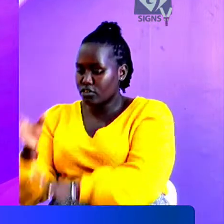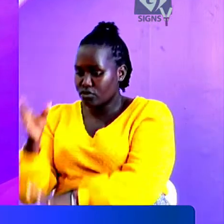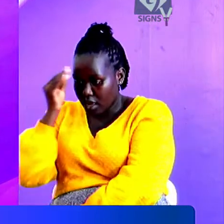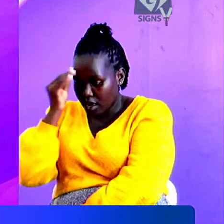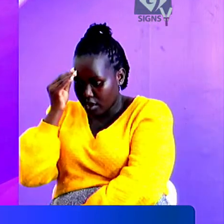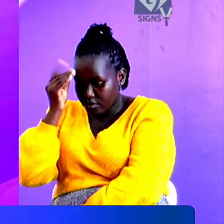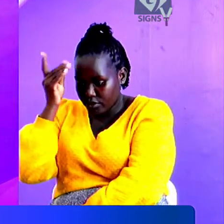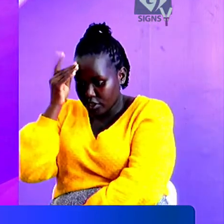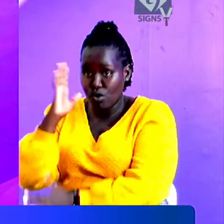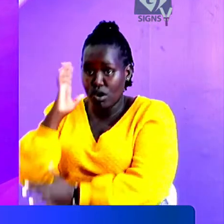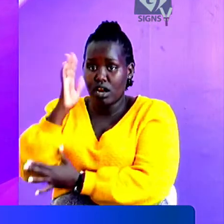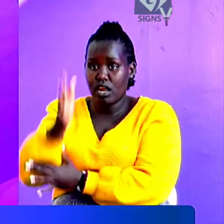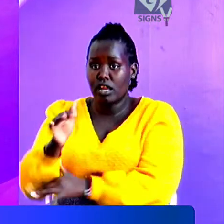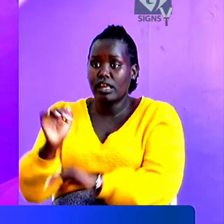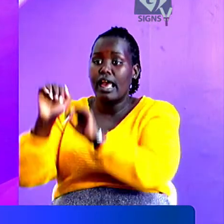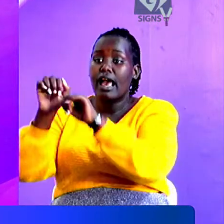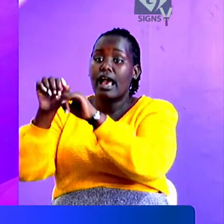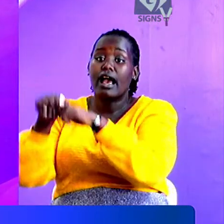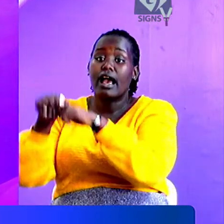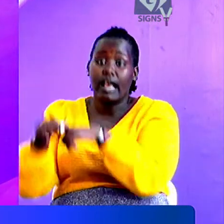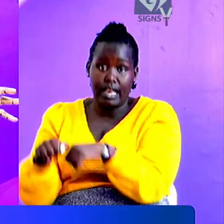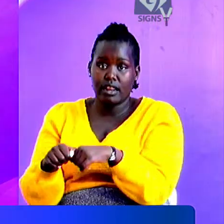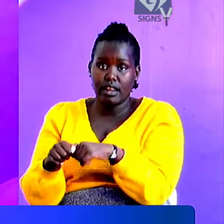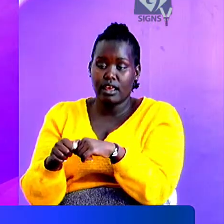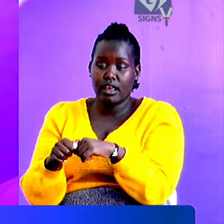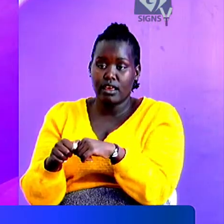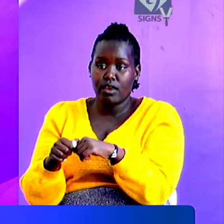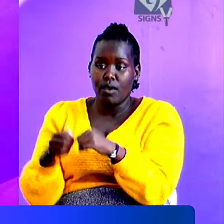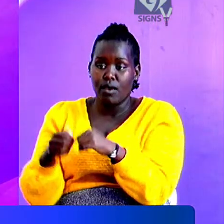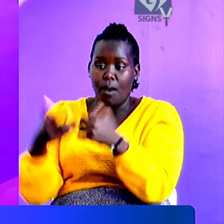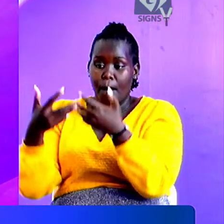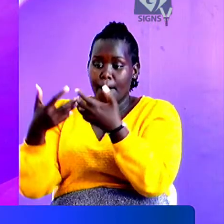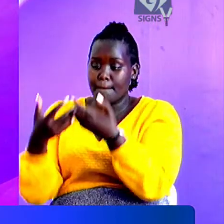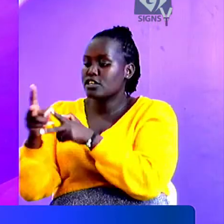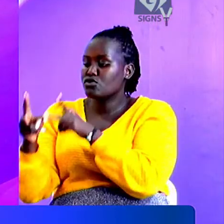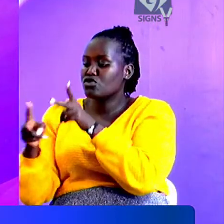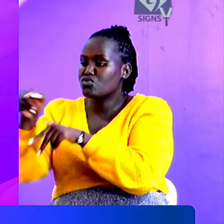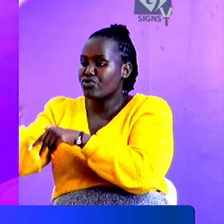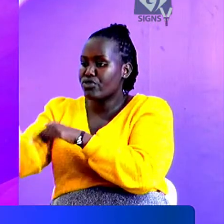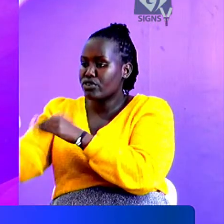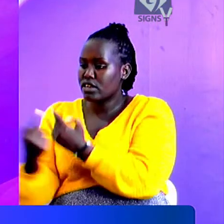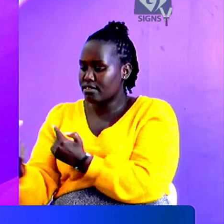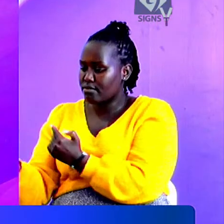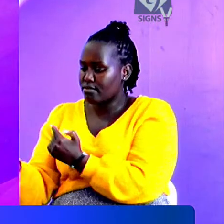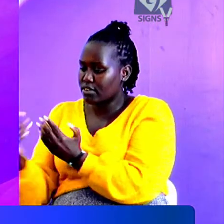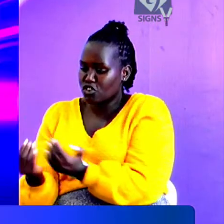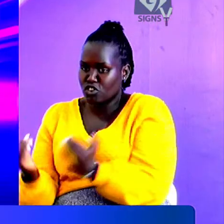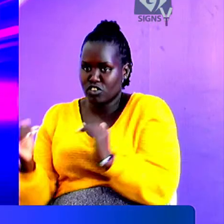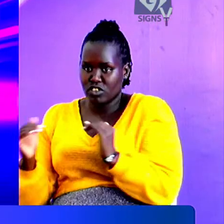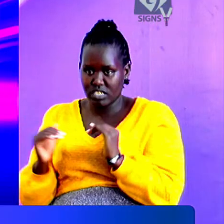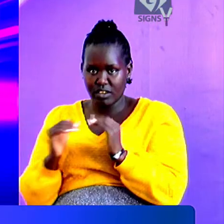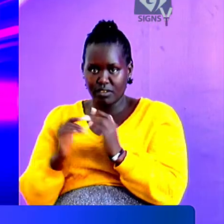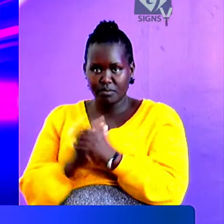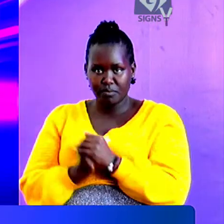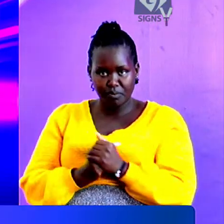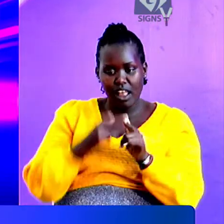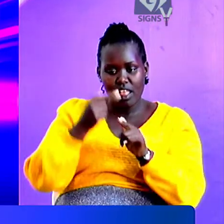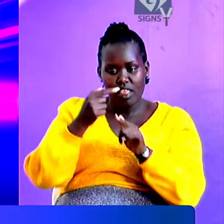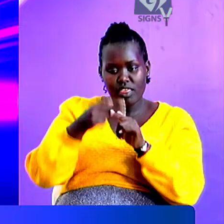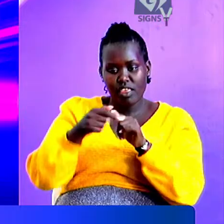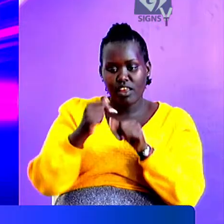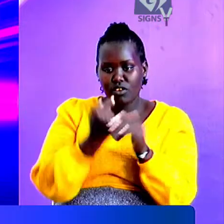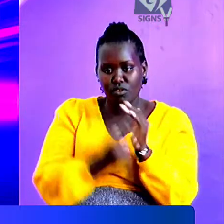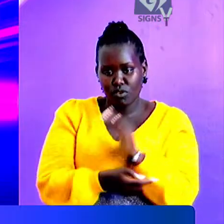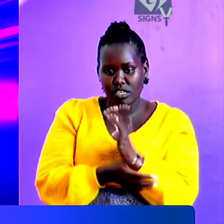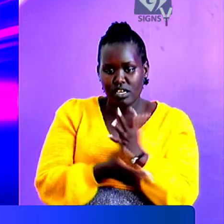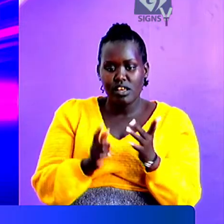Yeah. So that it can actually match 22,000 per child and it will be okay. And then what the media we did, we only ran